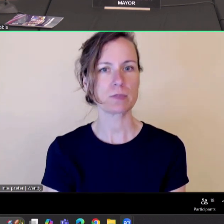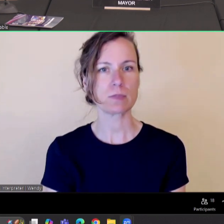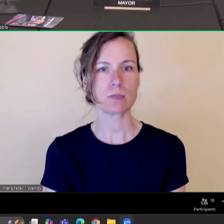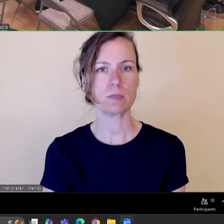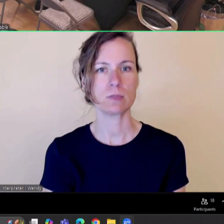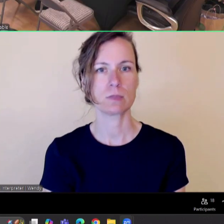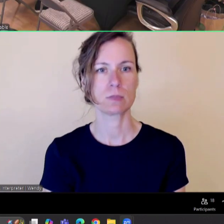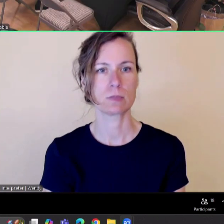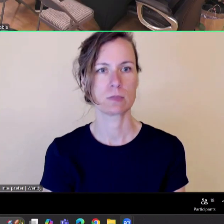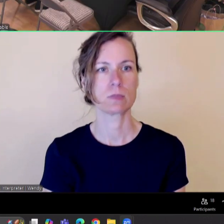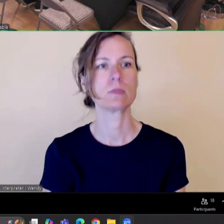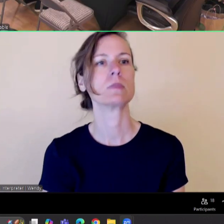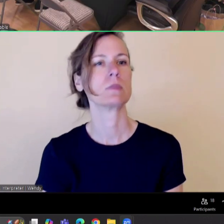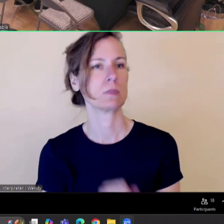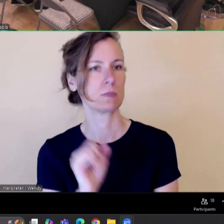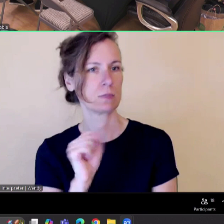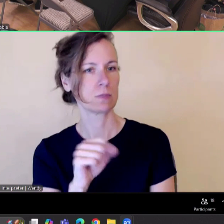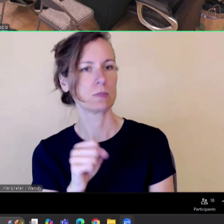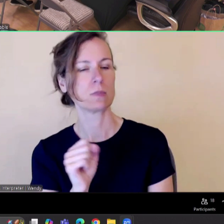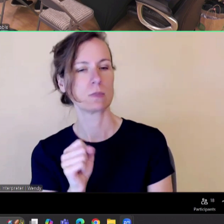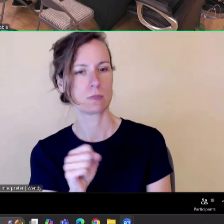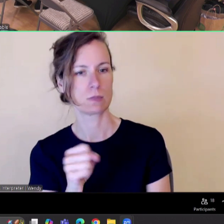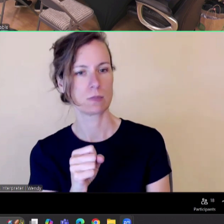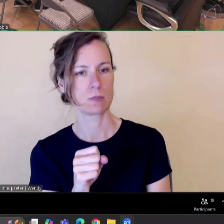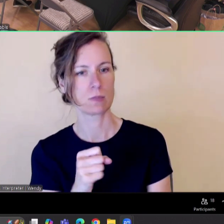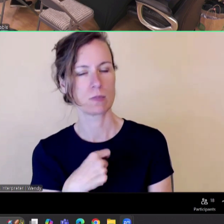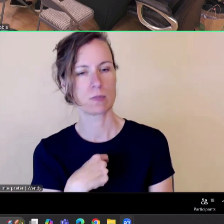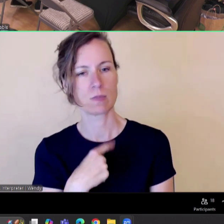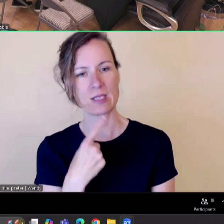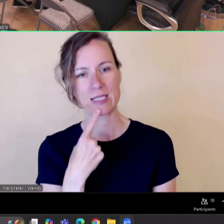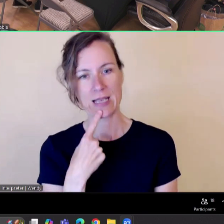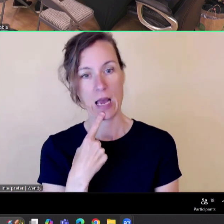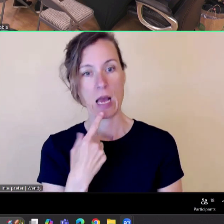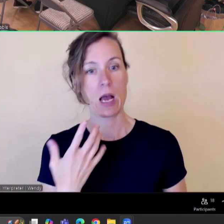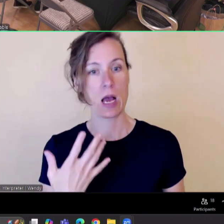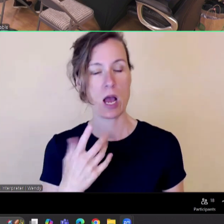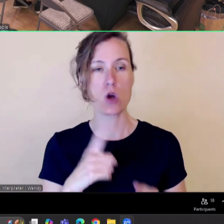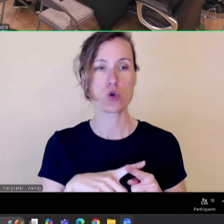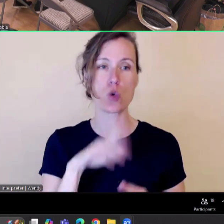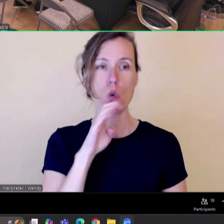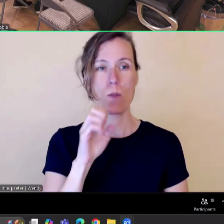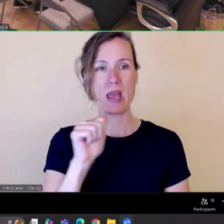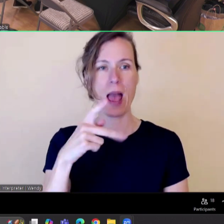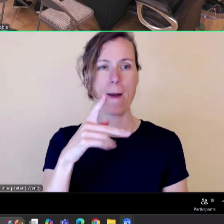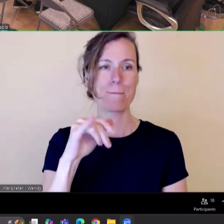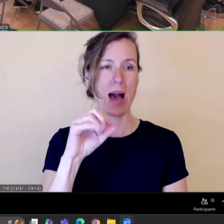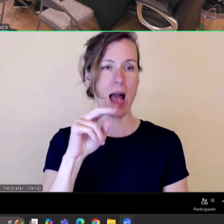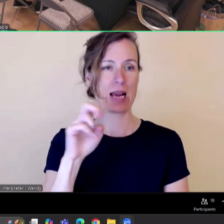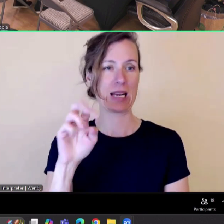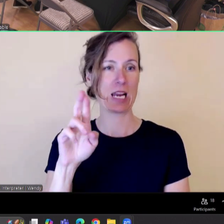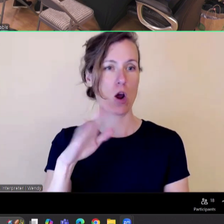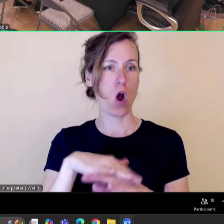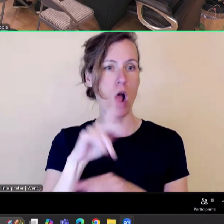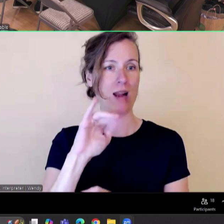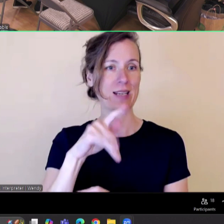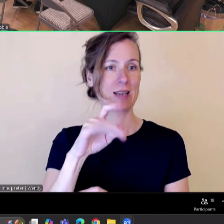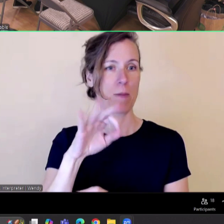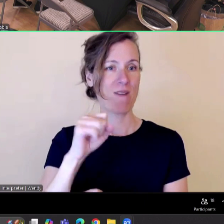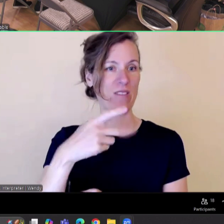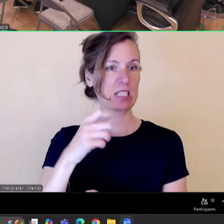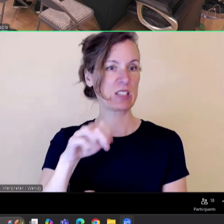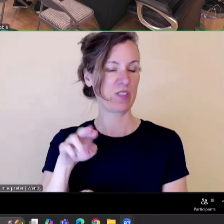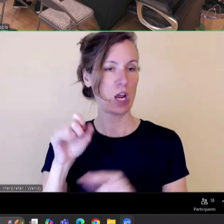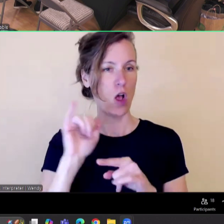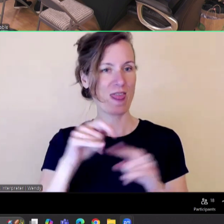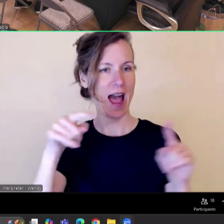Yeah, and I would just say that the saying to be a pioneer and the tip of the spear, it's the beginning of a movement, and it really is great, right? And there's a couple